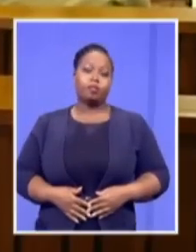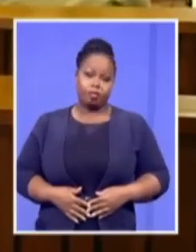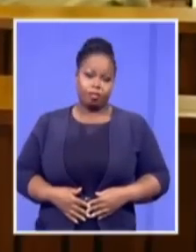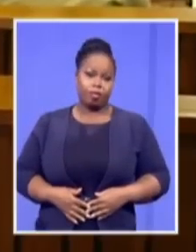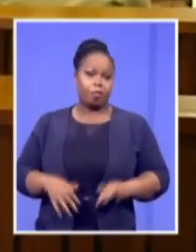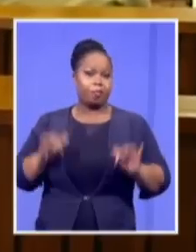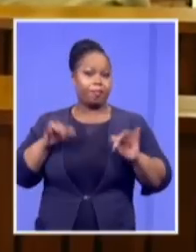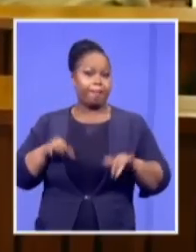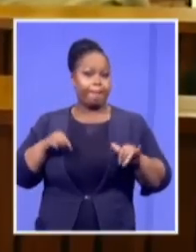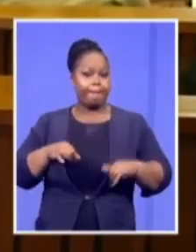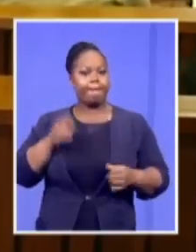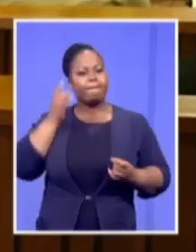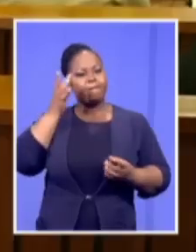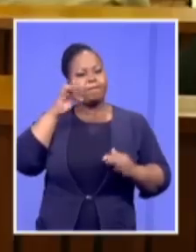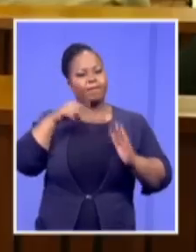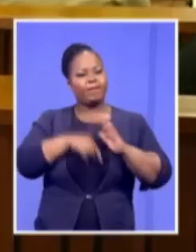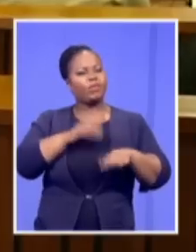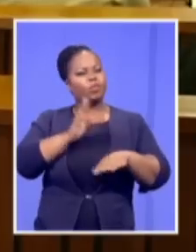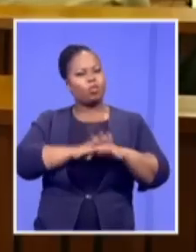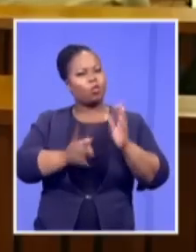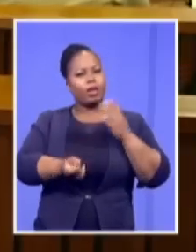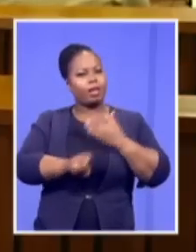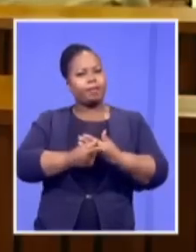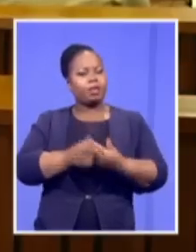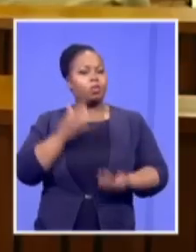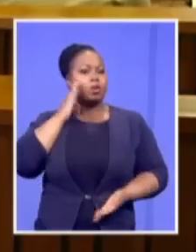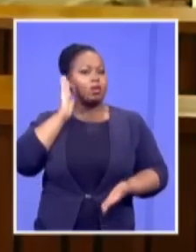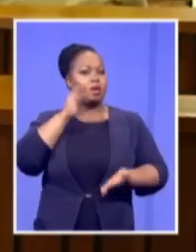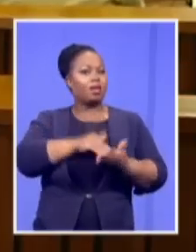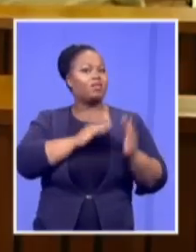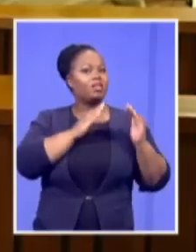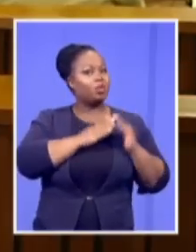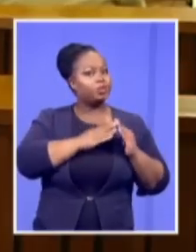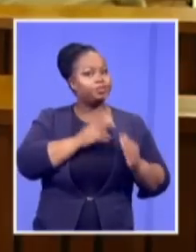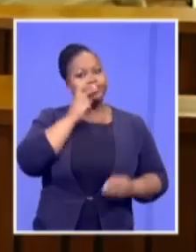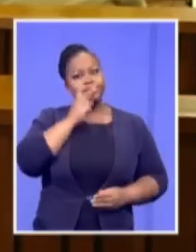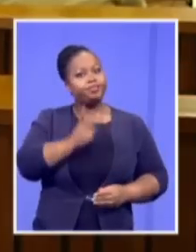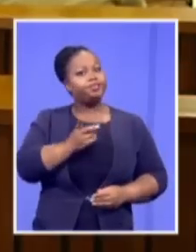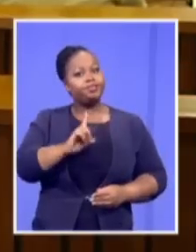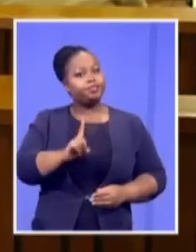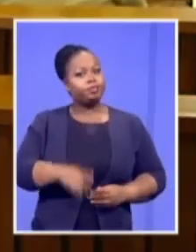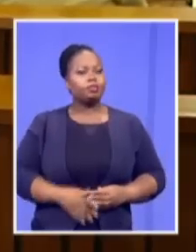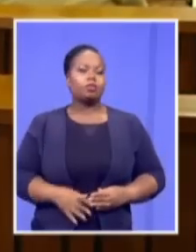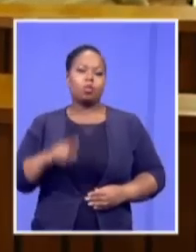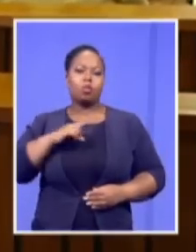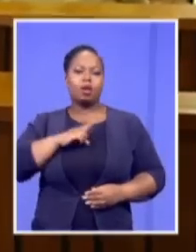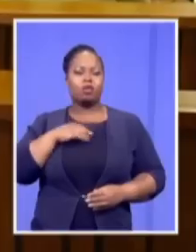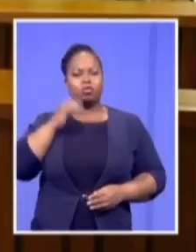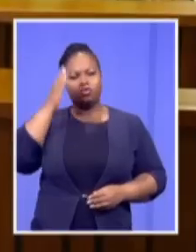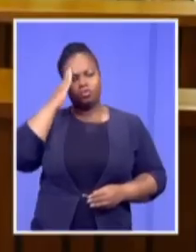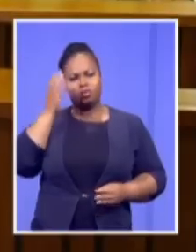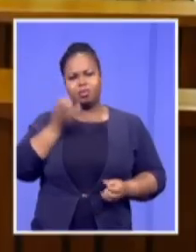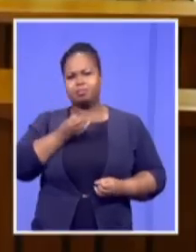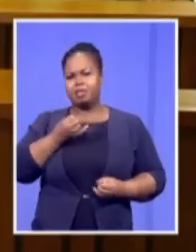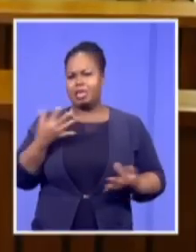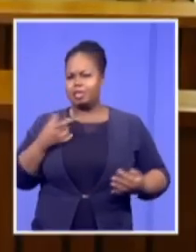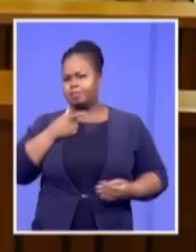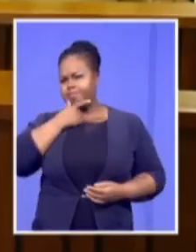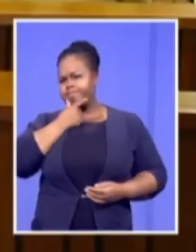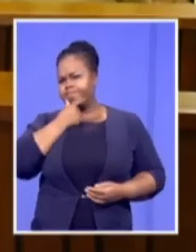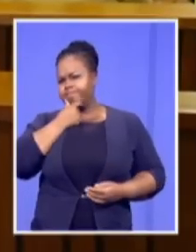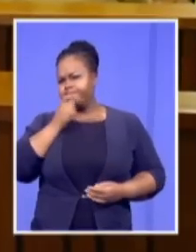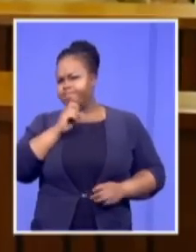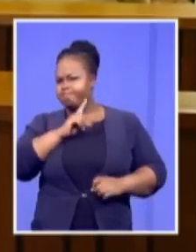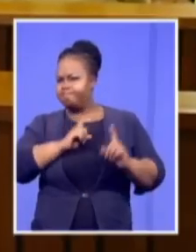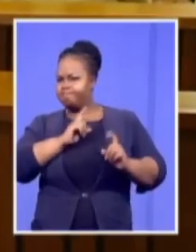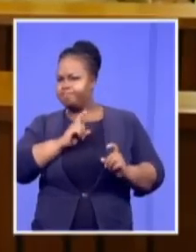detail now about what happened after they arrived at the house. What did they see? Because you would know a lot that has come under question here is how